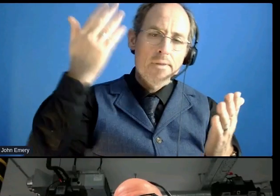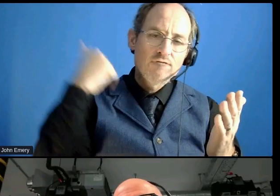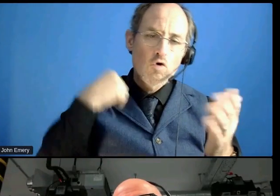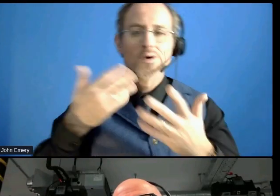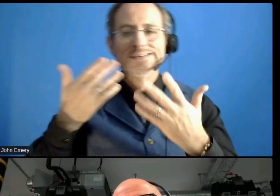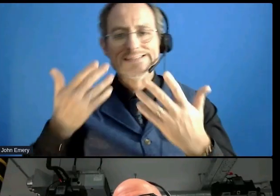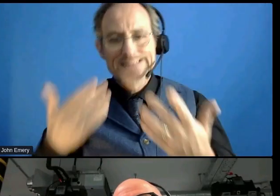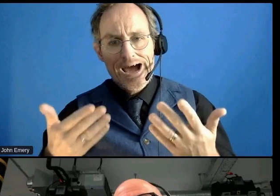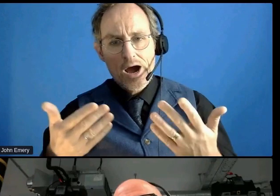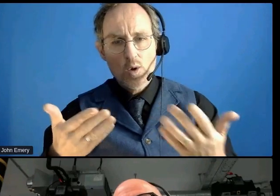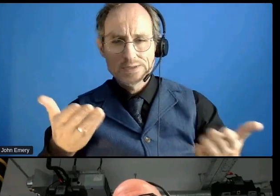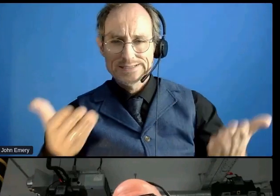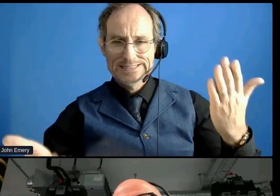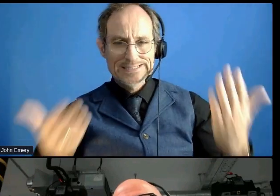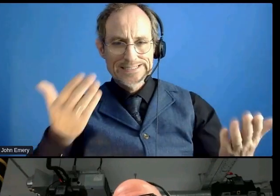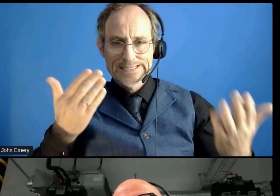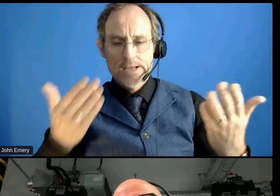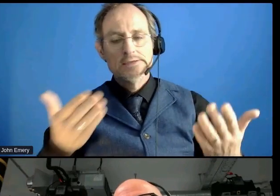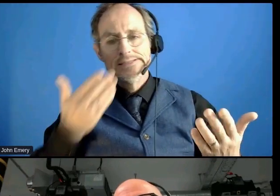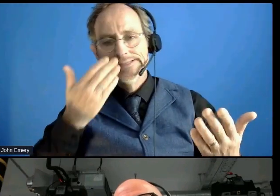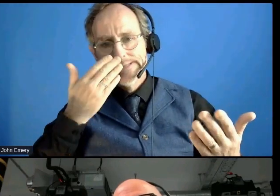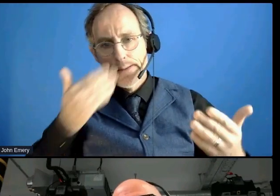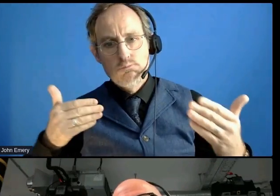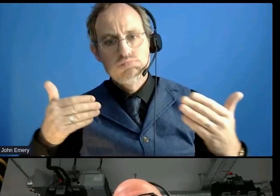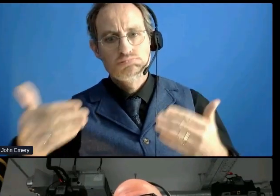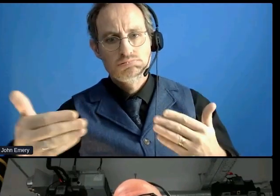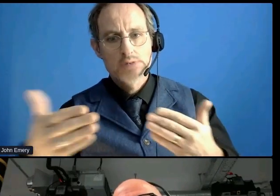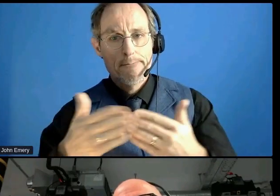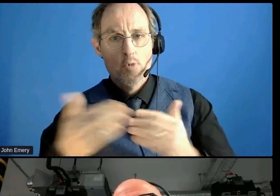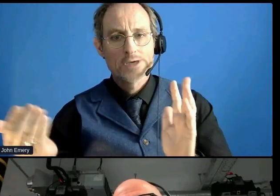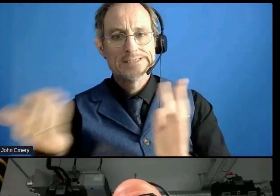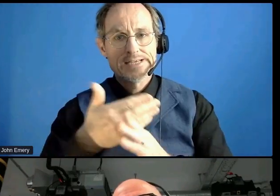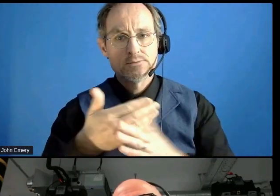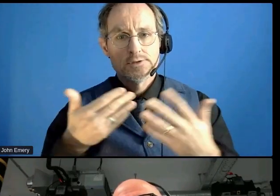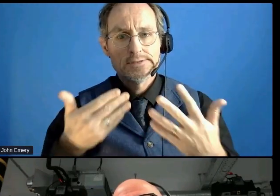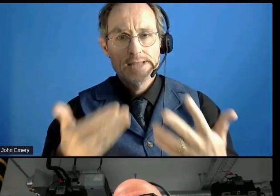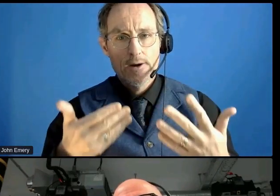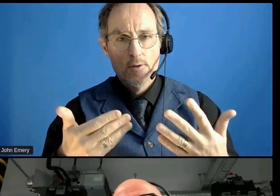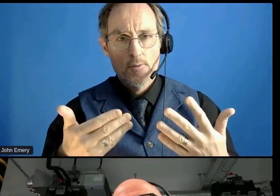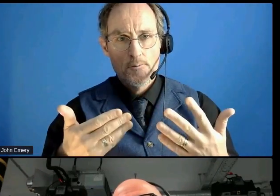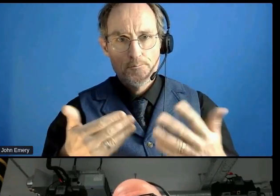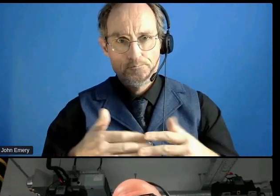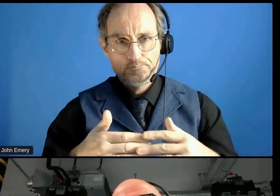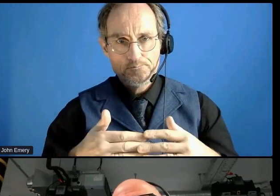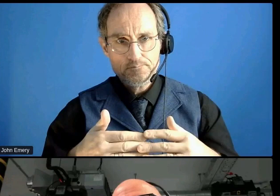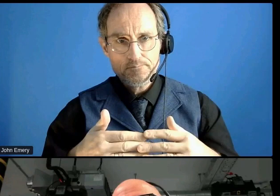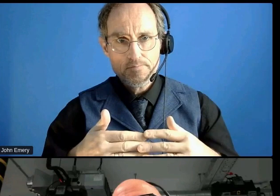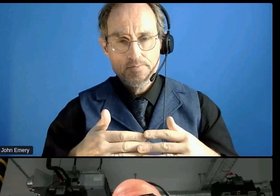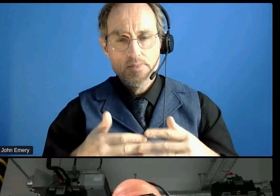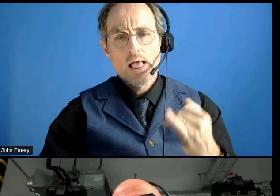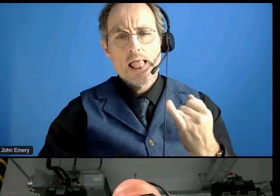Officer, which for accessibility and where it stands in the business is just phenomenal. So delighted